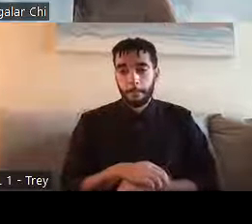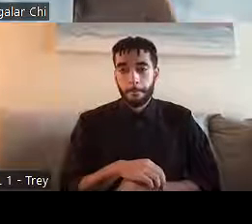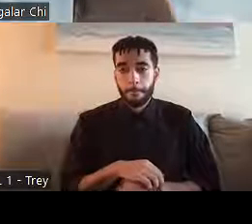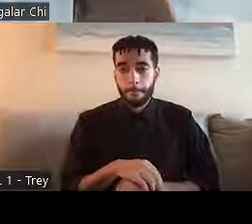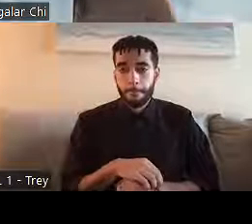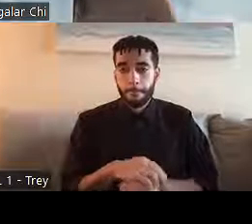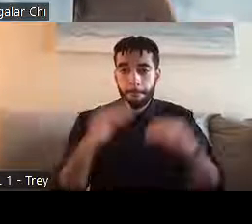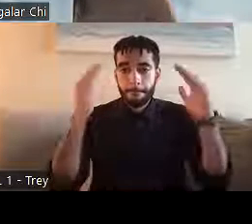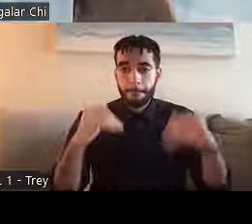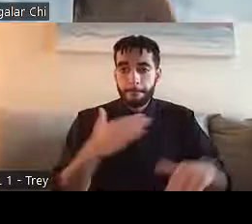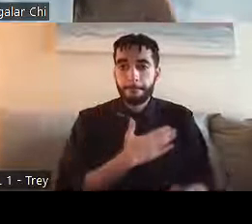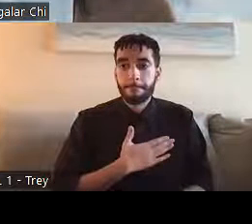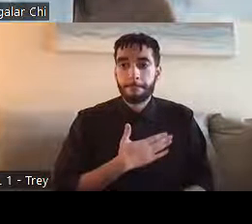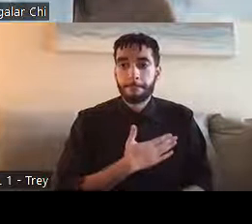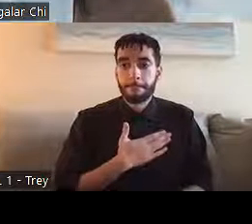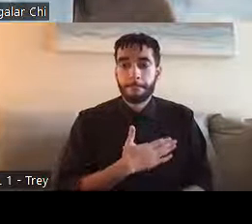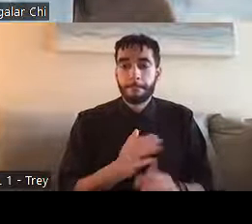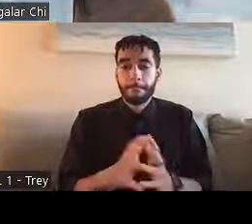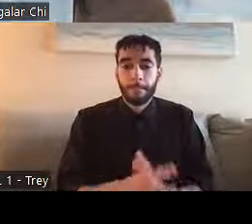Okay, next slide, please.